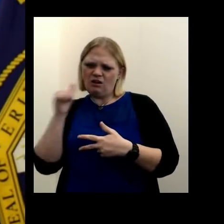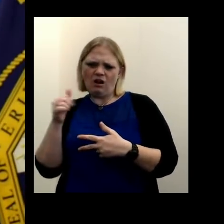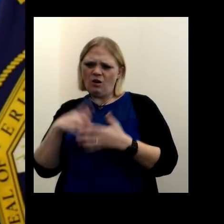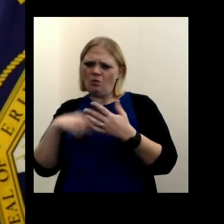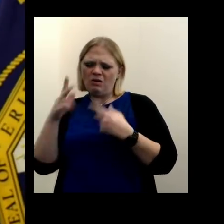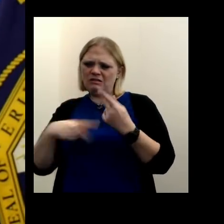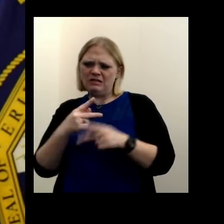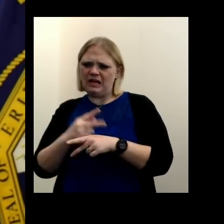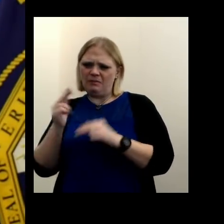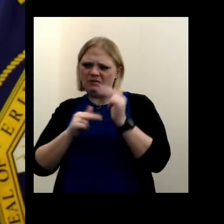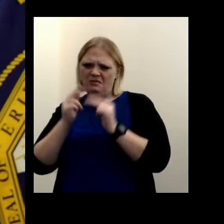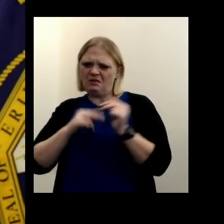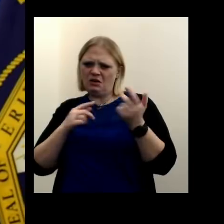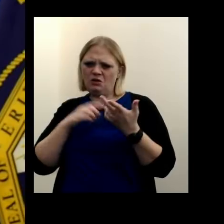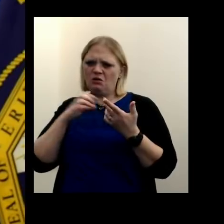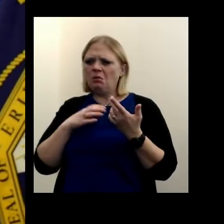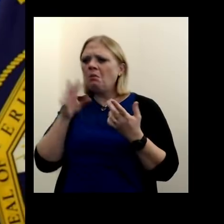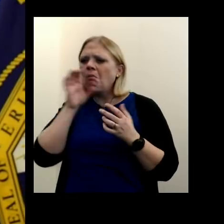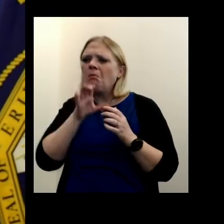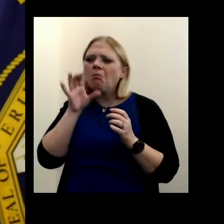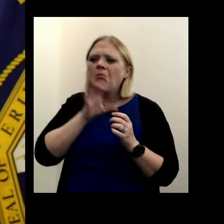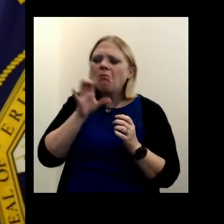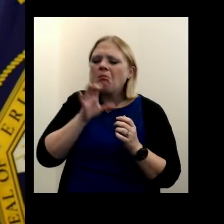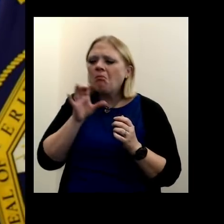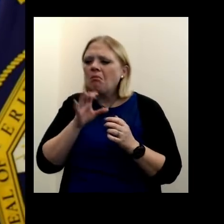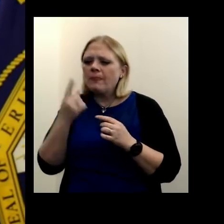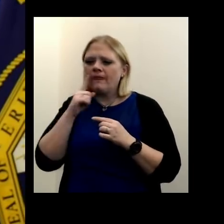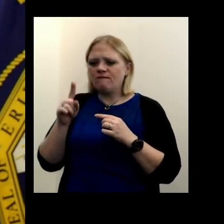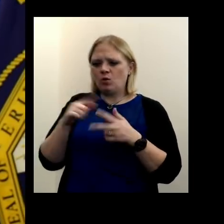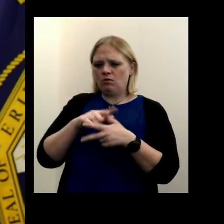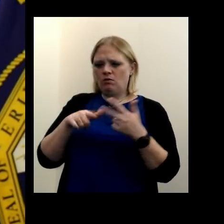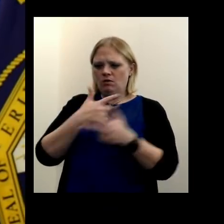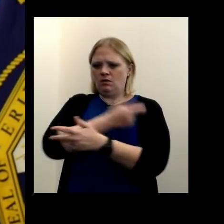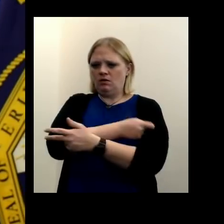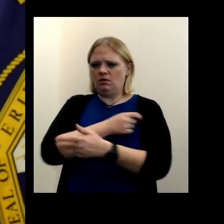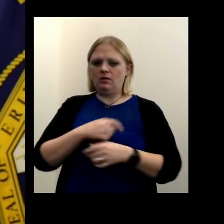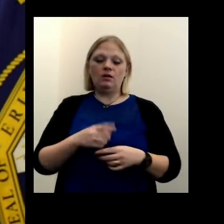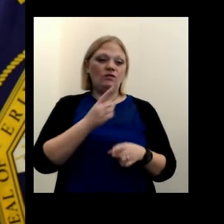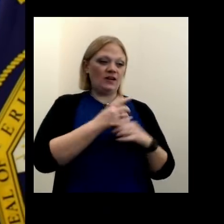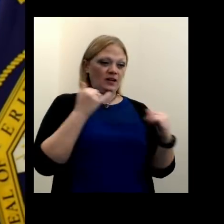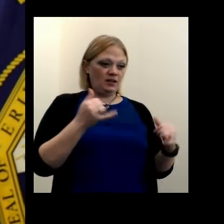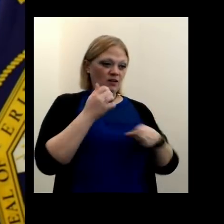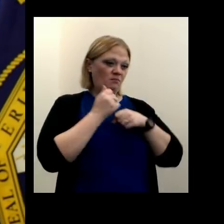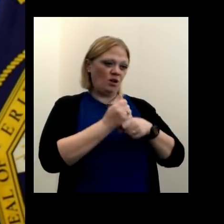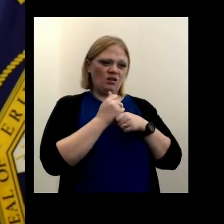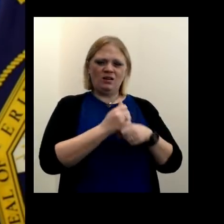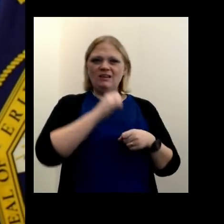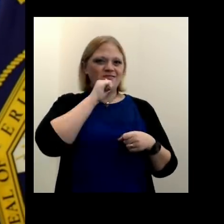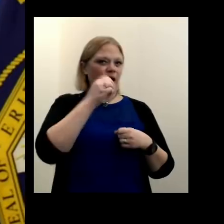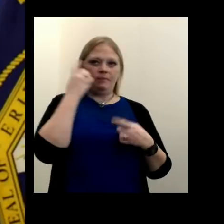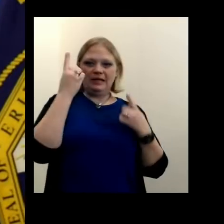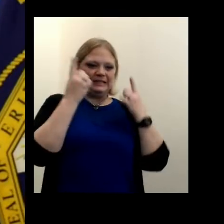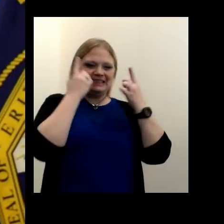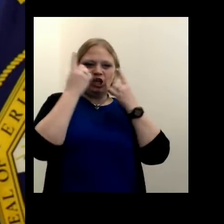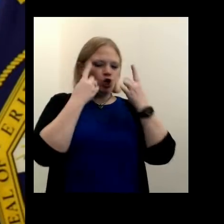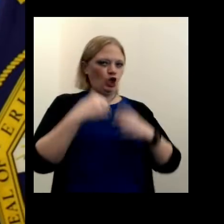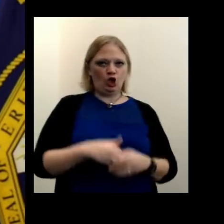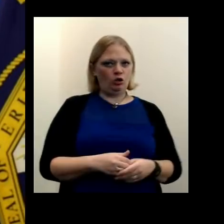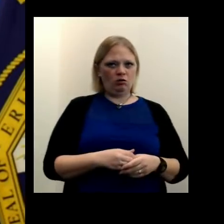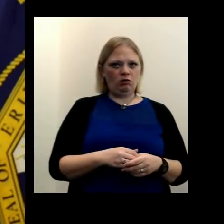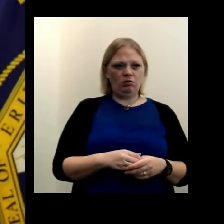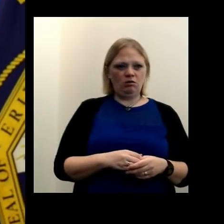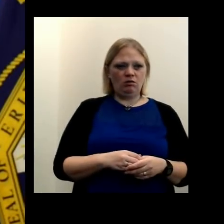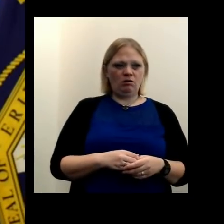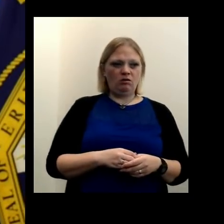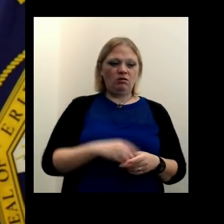facility are you looking at for those 3 mass vaccination locations? At this time, the ballpark is not in consideration, primarily